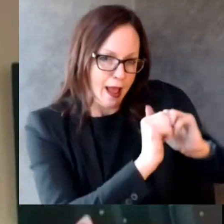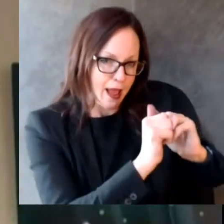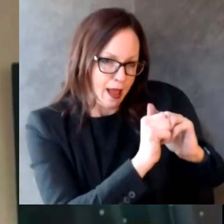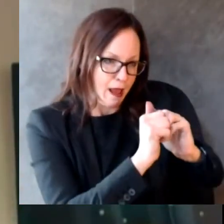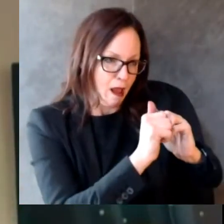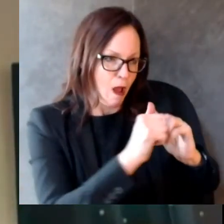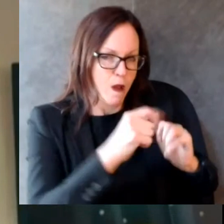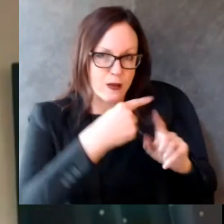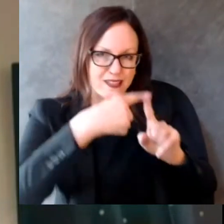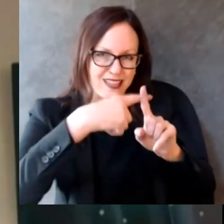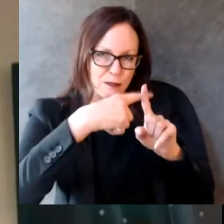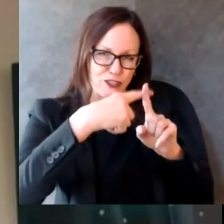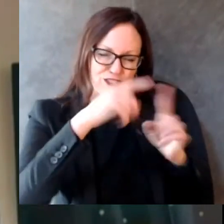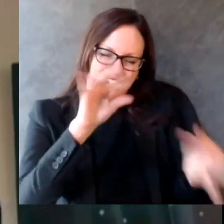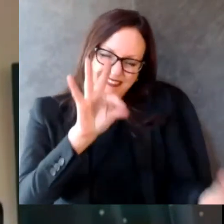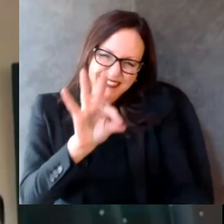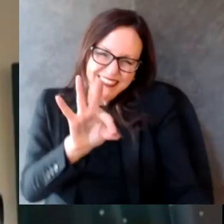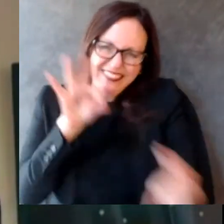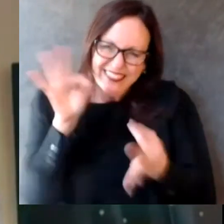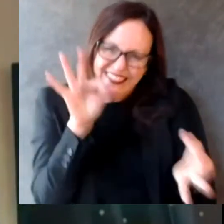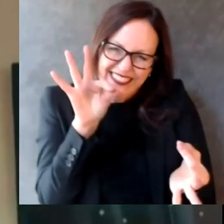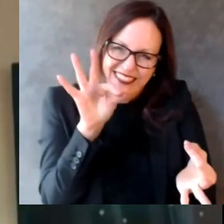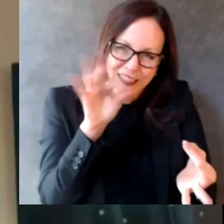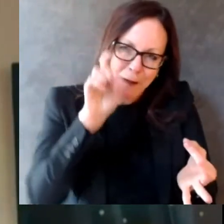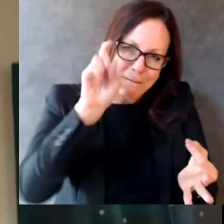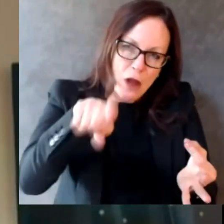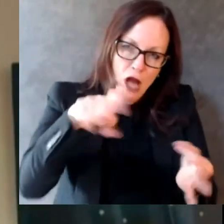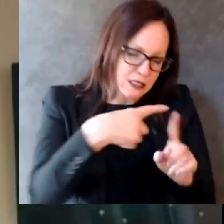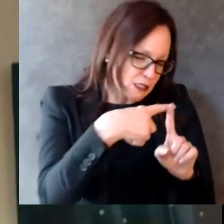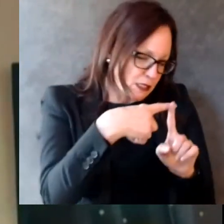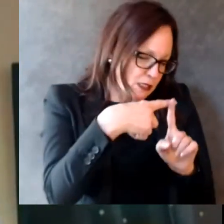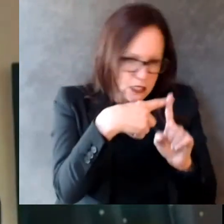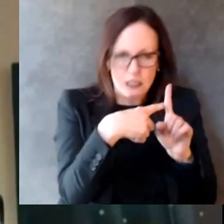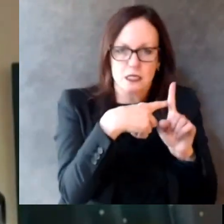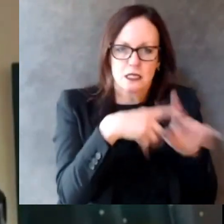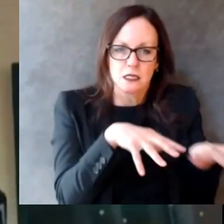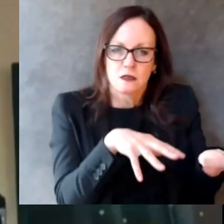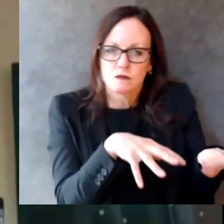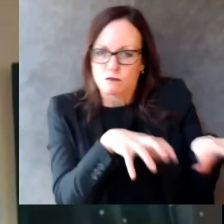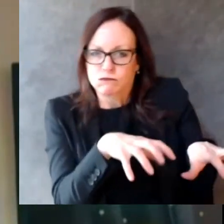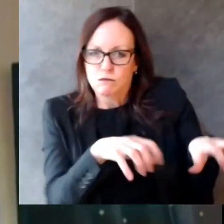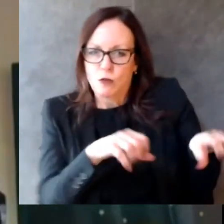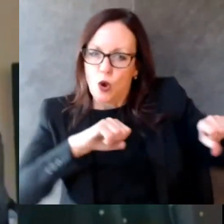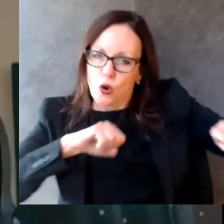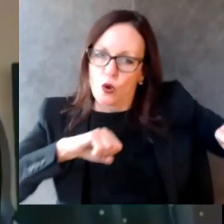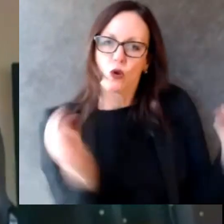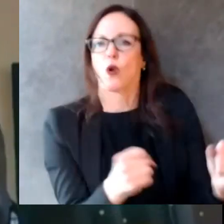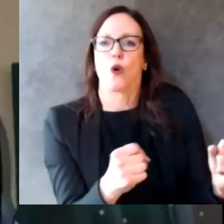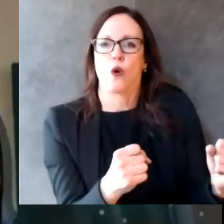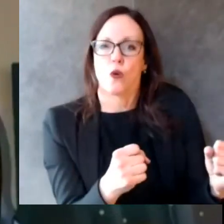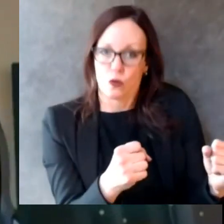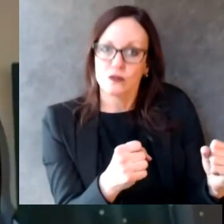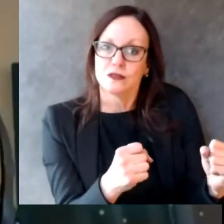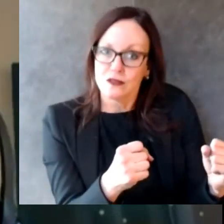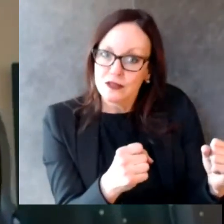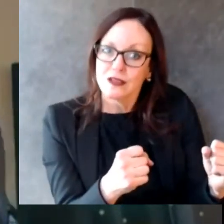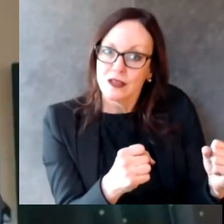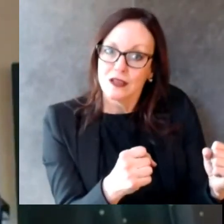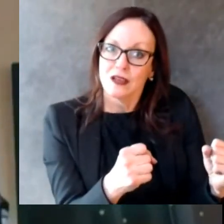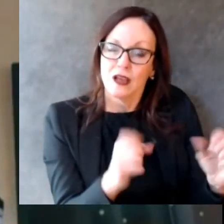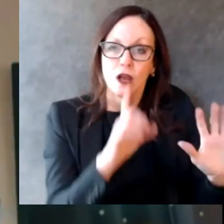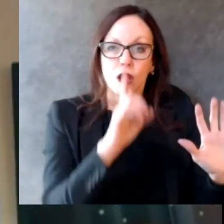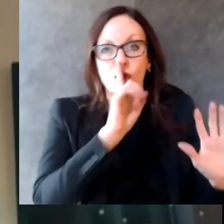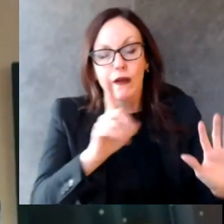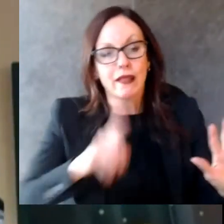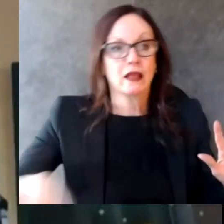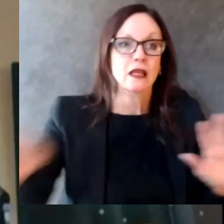on the part of vaccinators to make a really good estimate of how many people they have to vaccinate, communicate that to us, and then